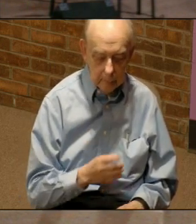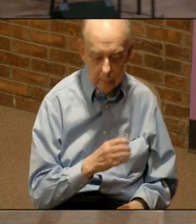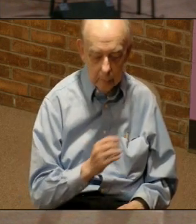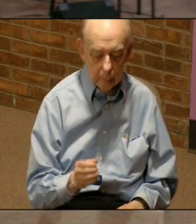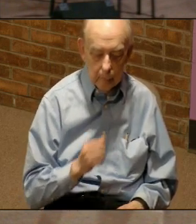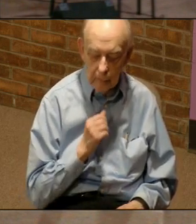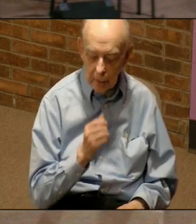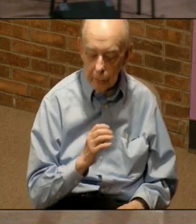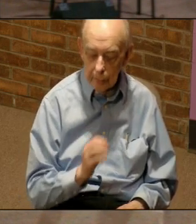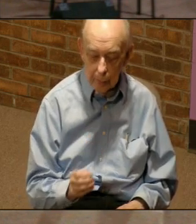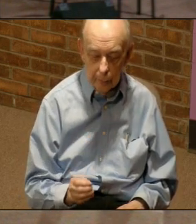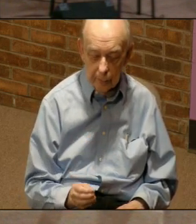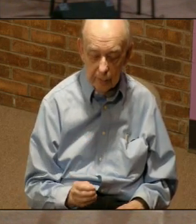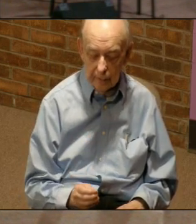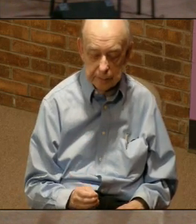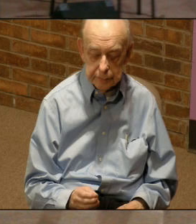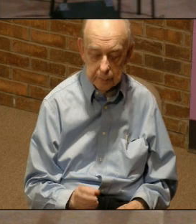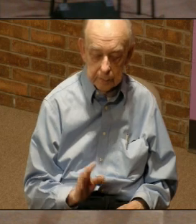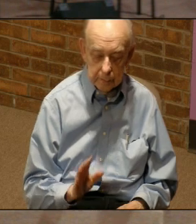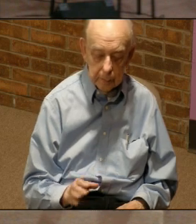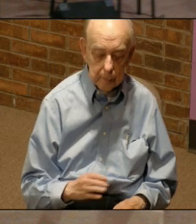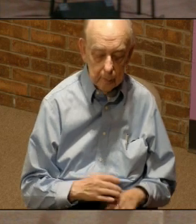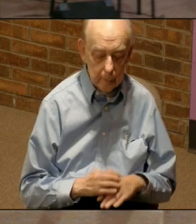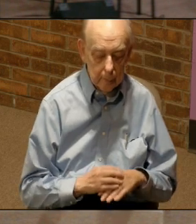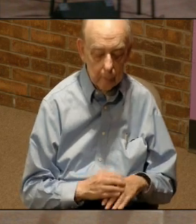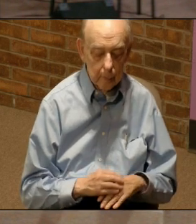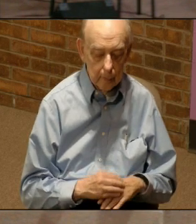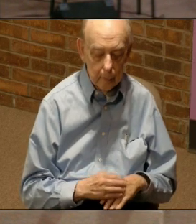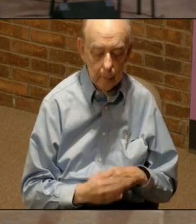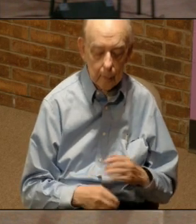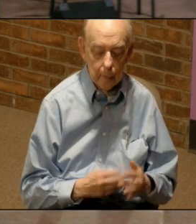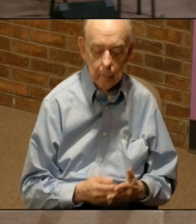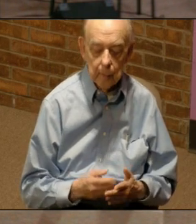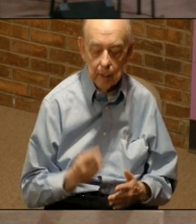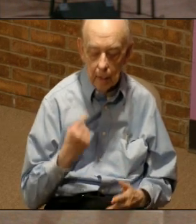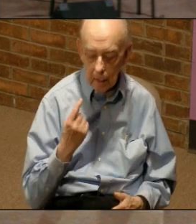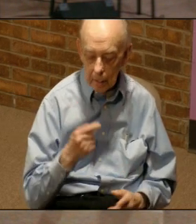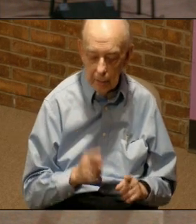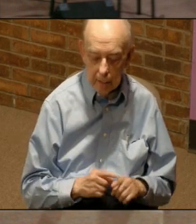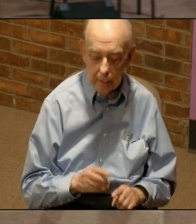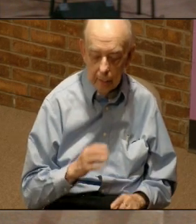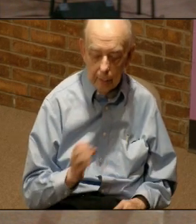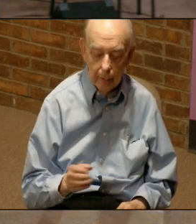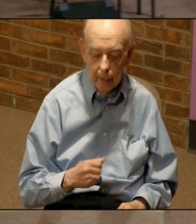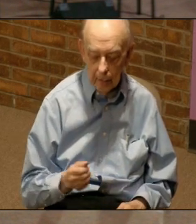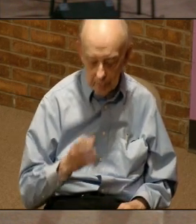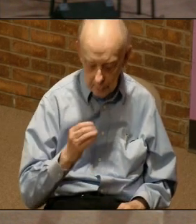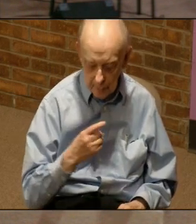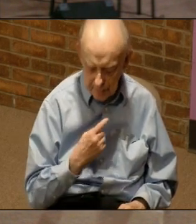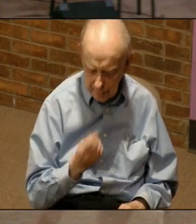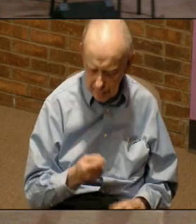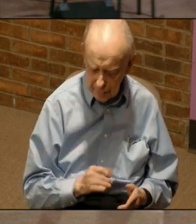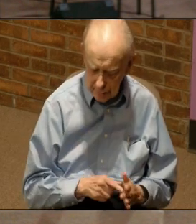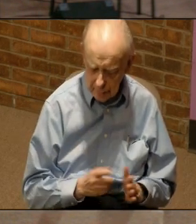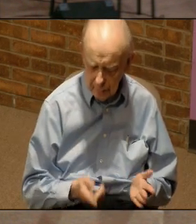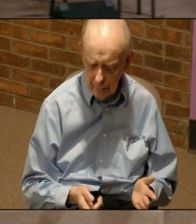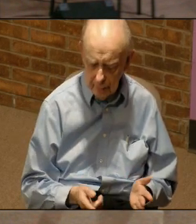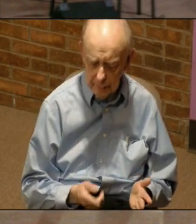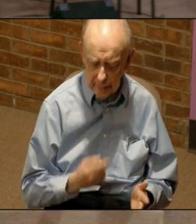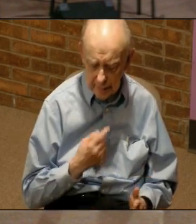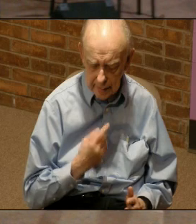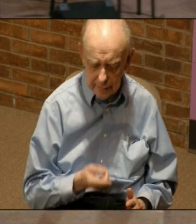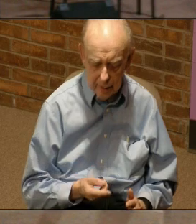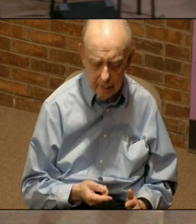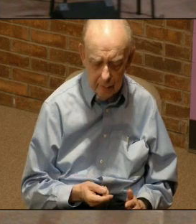sun doesn't really move. It's the earth that moves, and it just looks like the sun moves. Well, the other little boy thought about that for a minute, then he